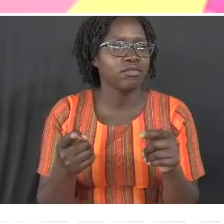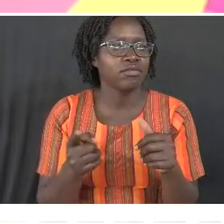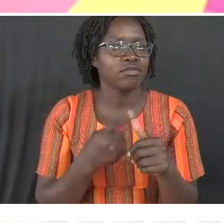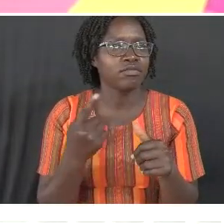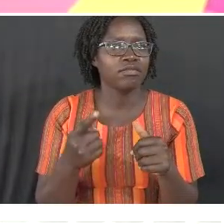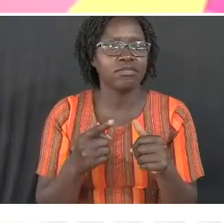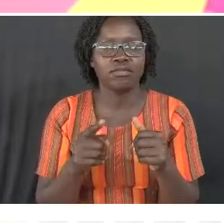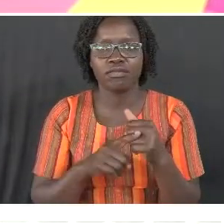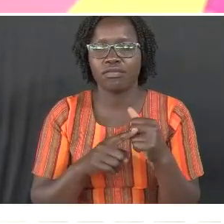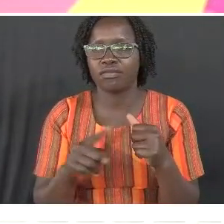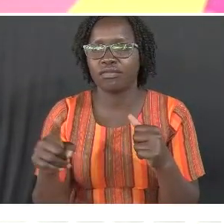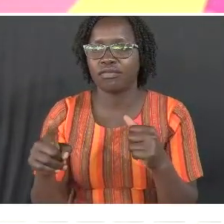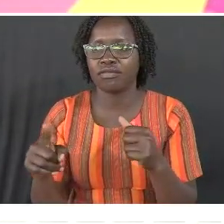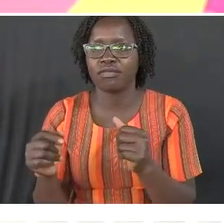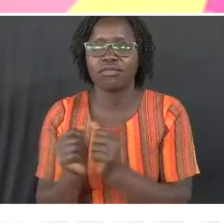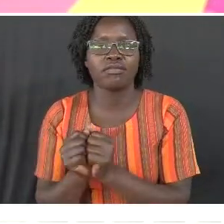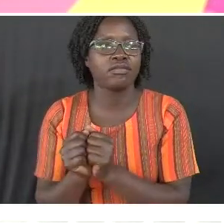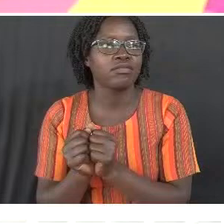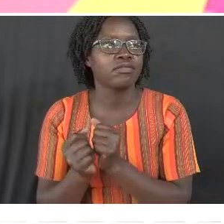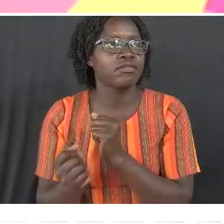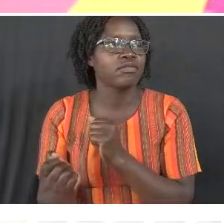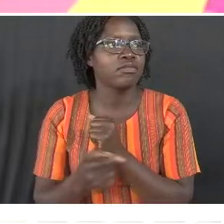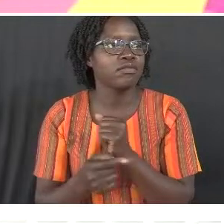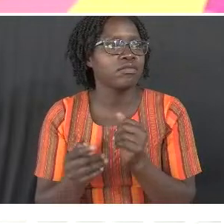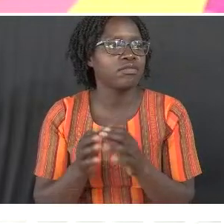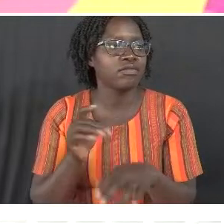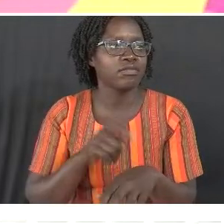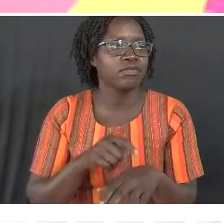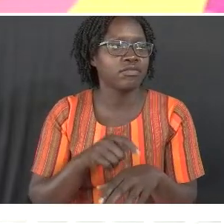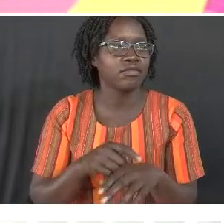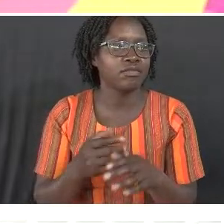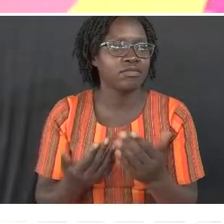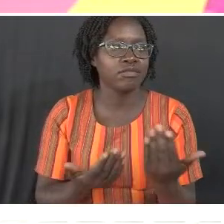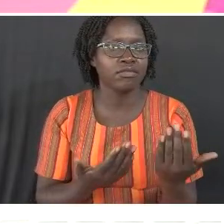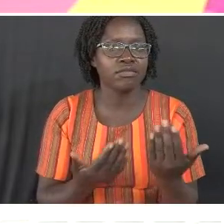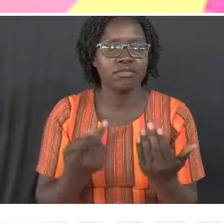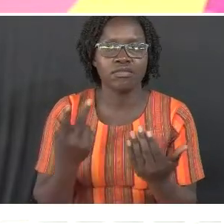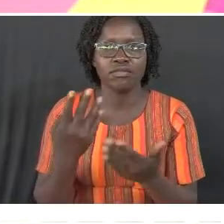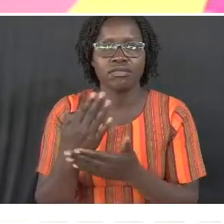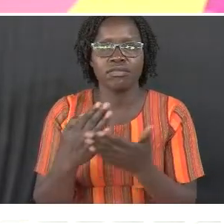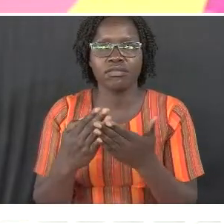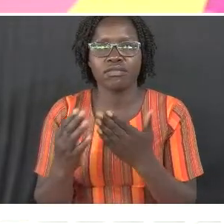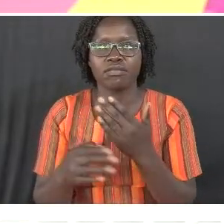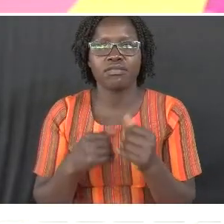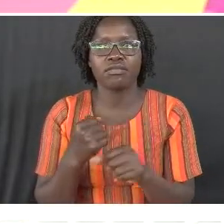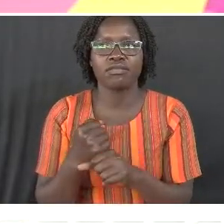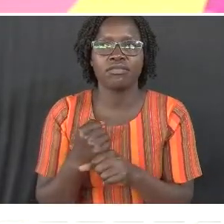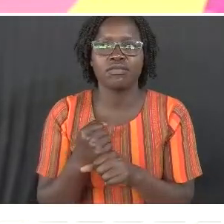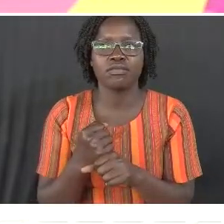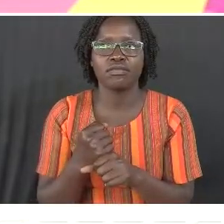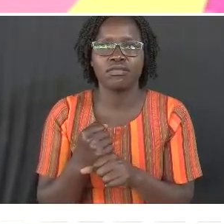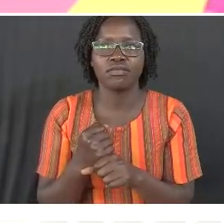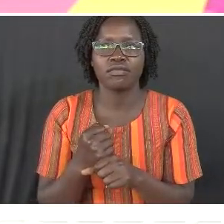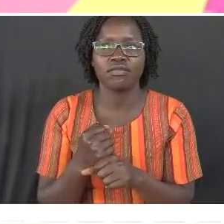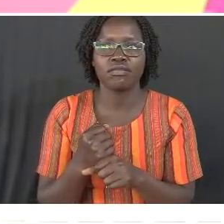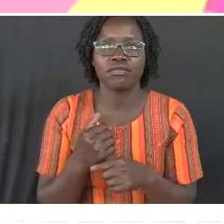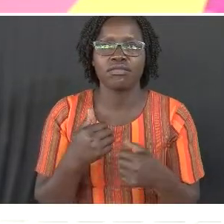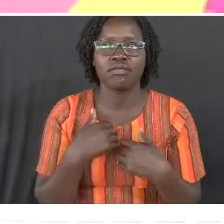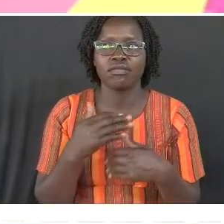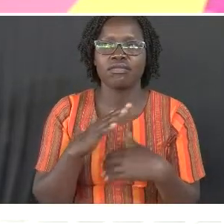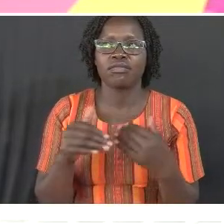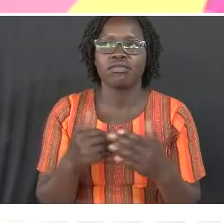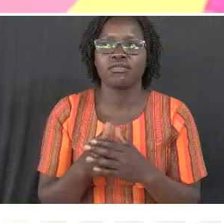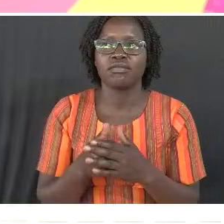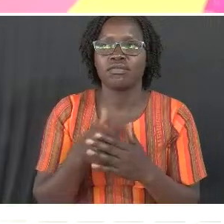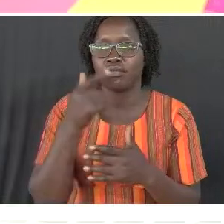teeth to erupt. So by the time a child is around 2.5 to 3 years, they have all